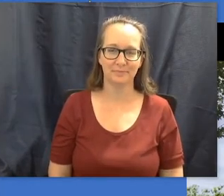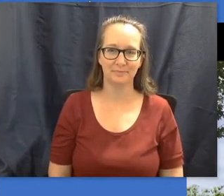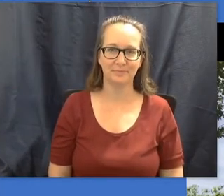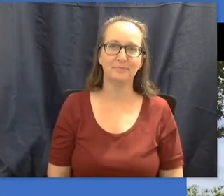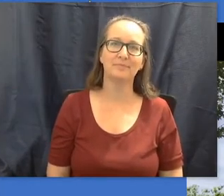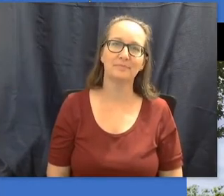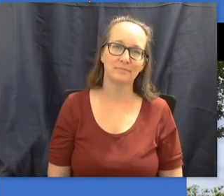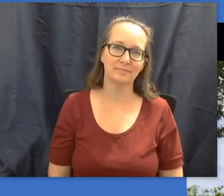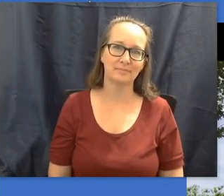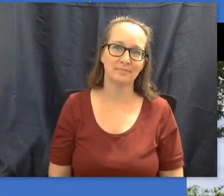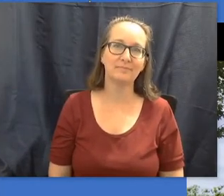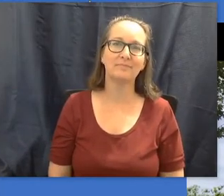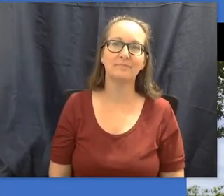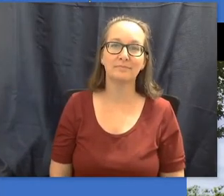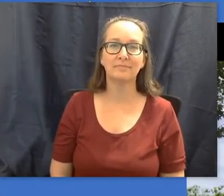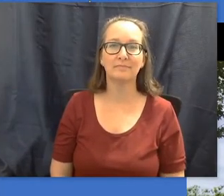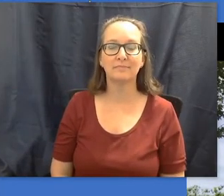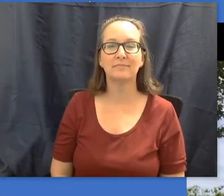so